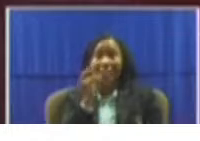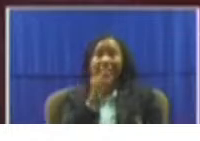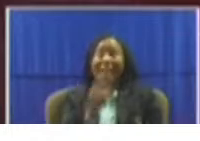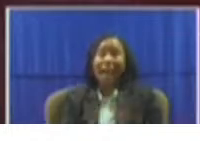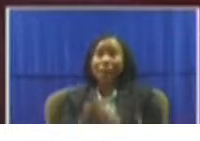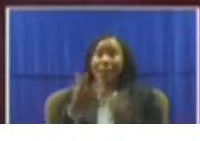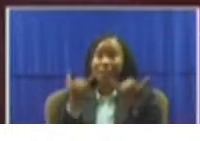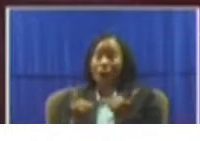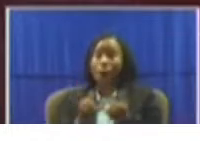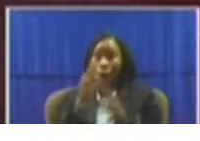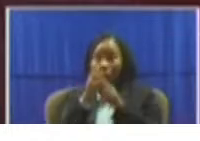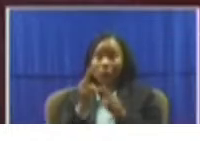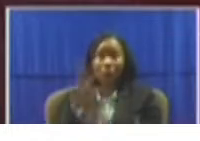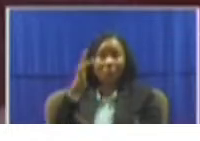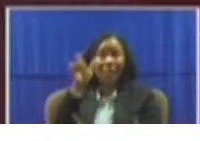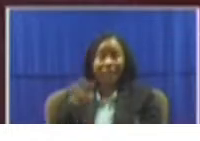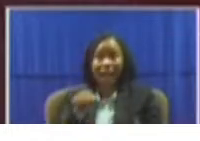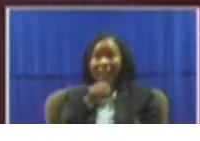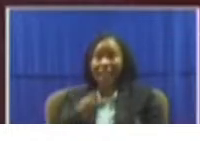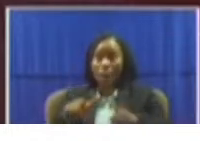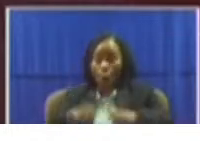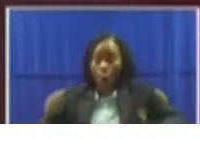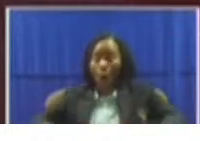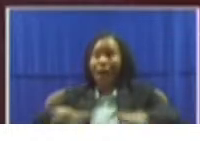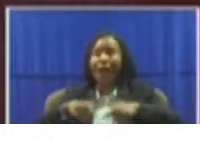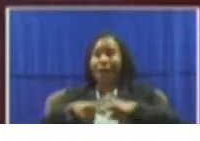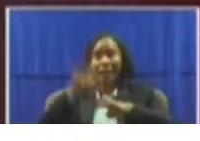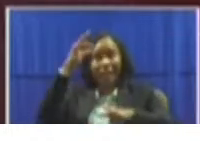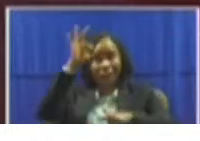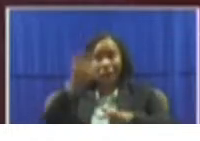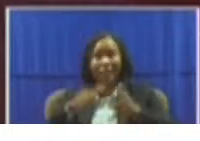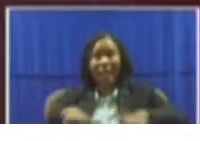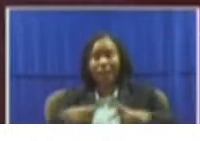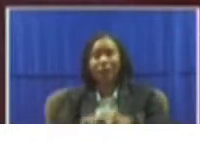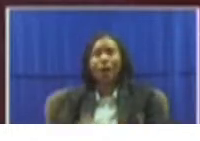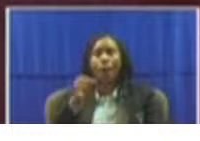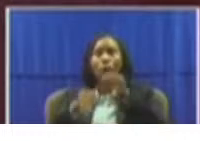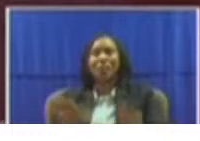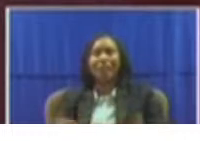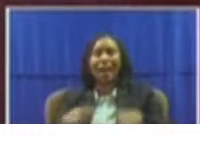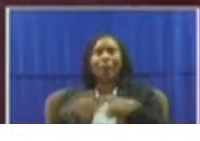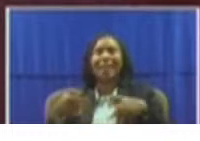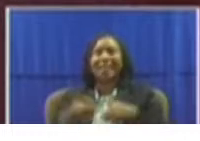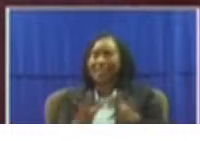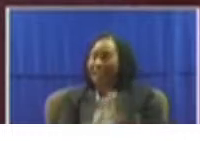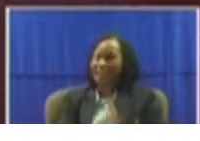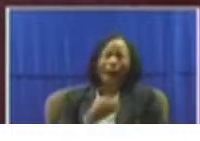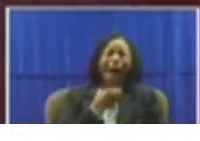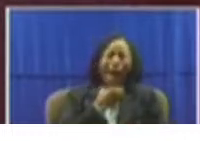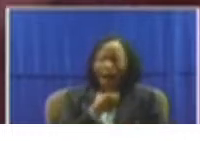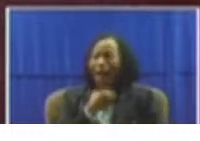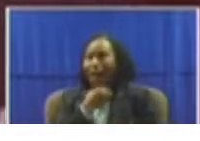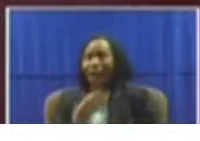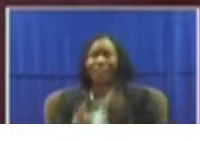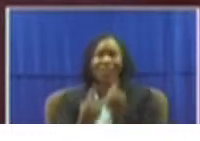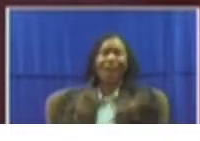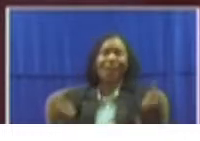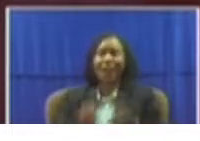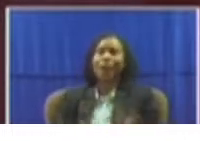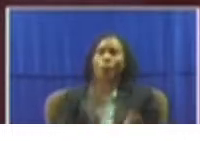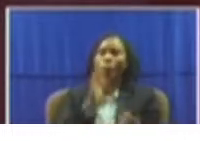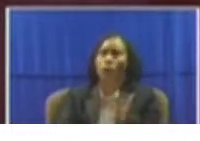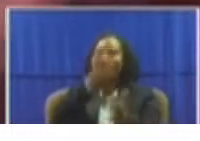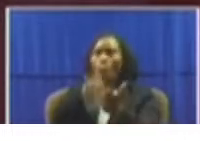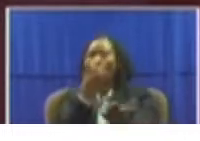at local government level, political parties are at the throat of each other, wanting to overthrow them,